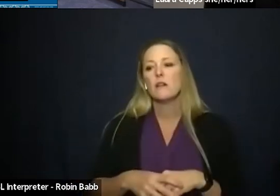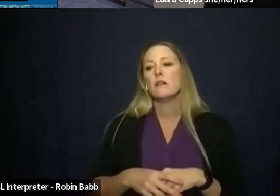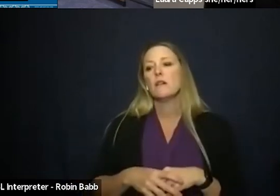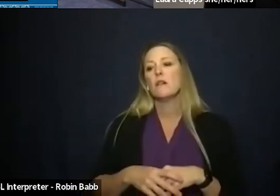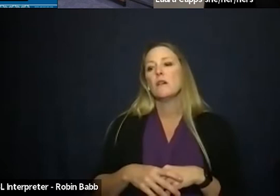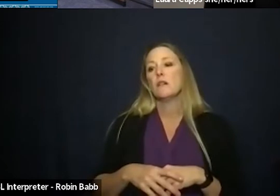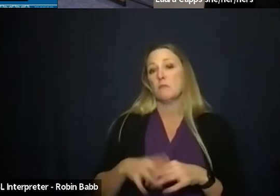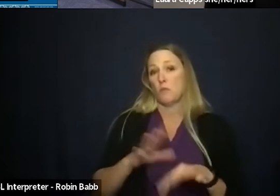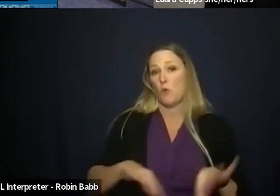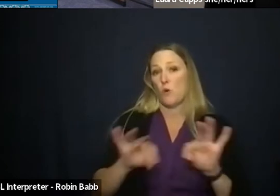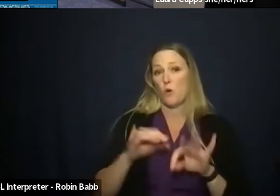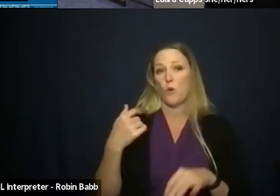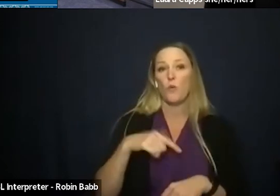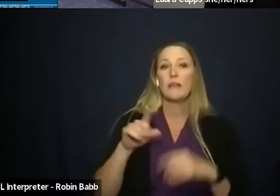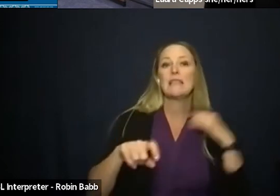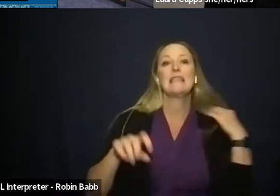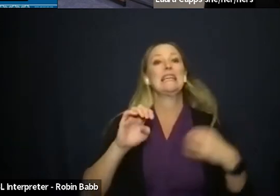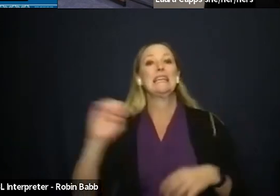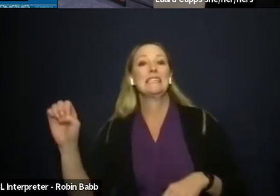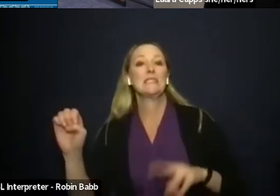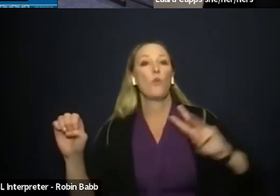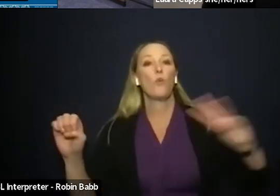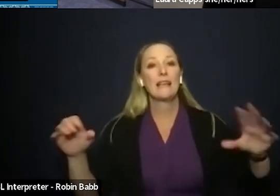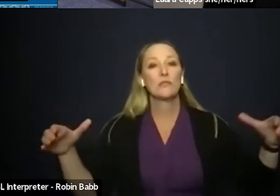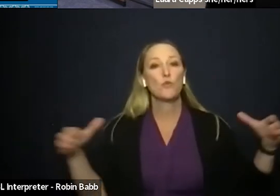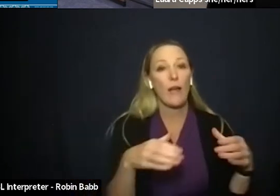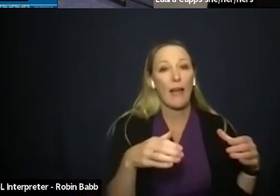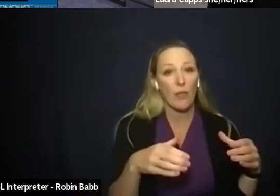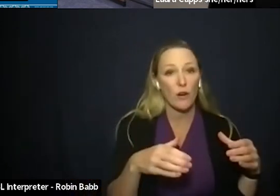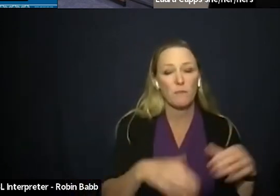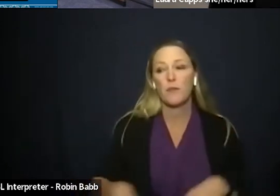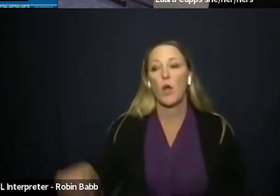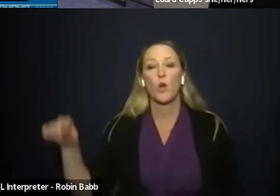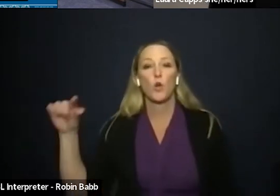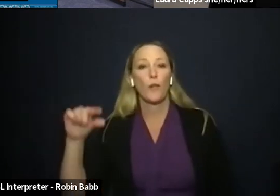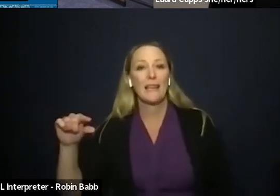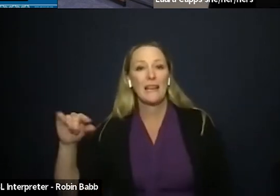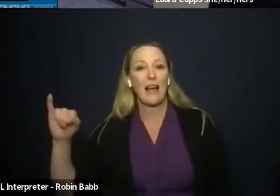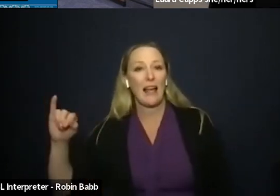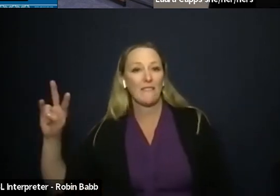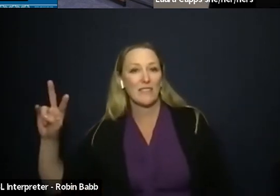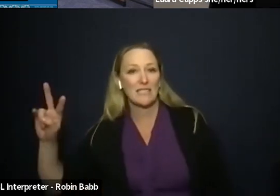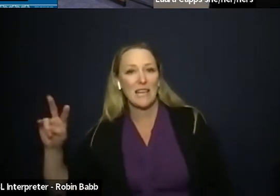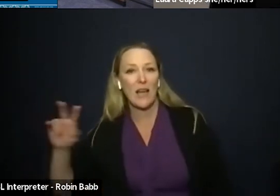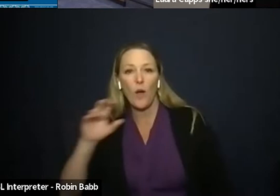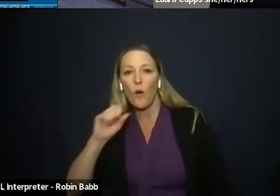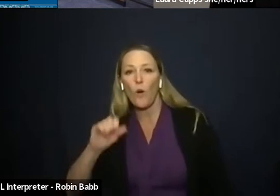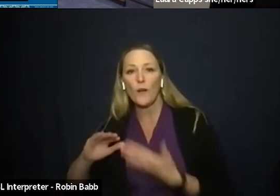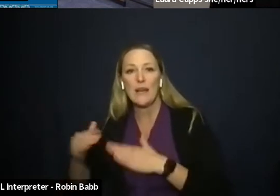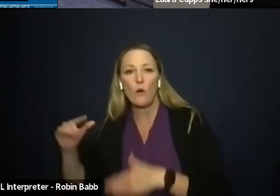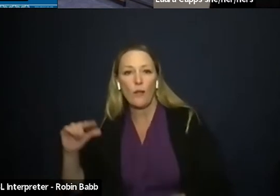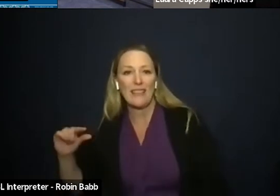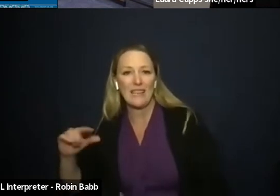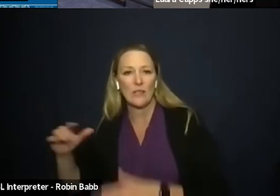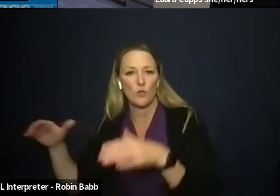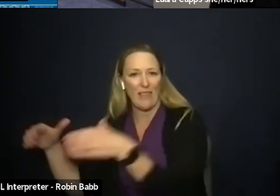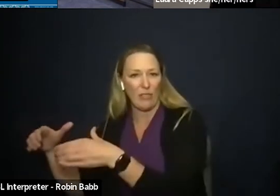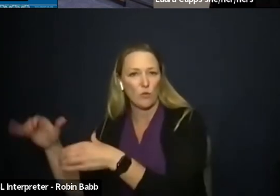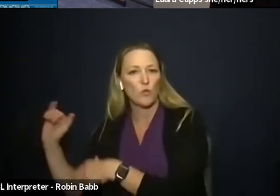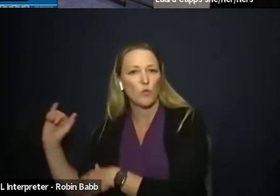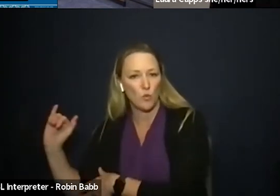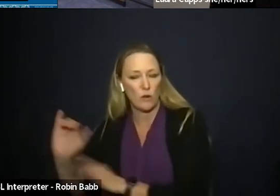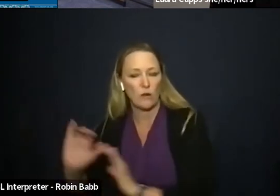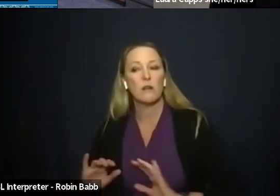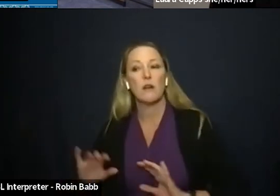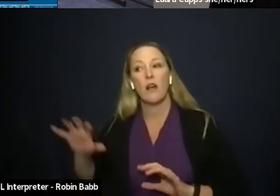need the east side and the west side to be kept together goleta a la vista and old town goleta are to be kept together as well these